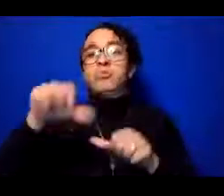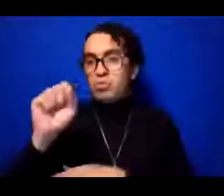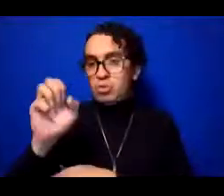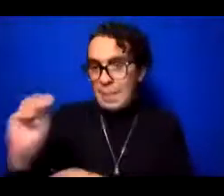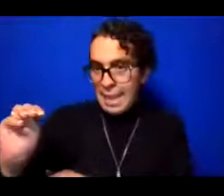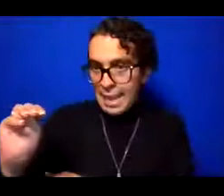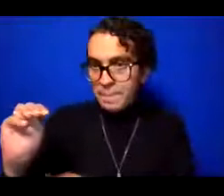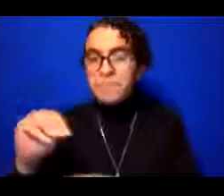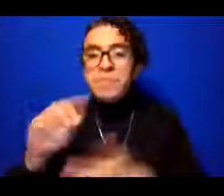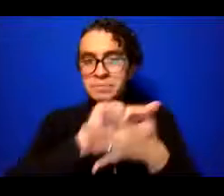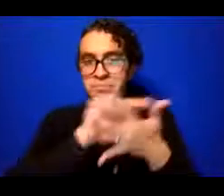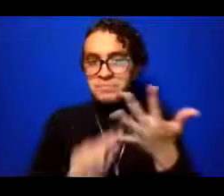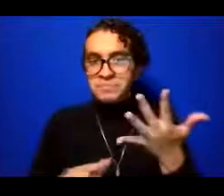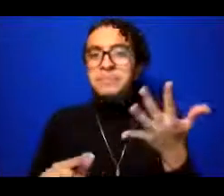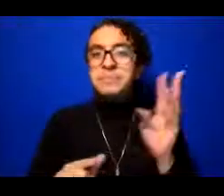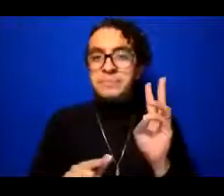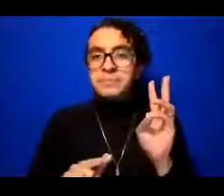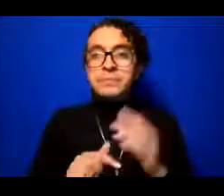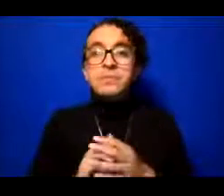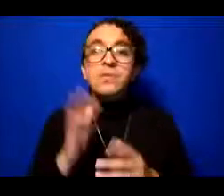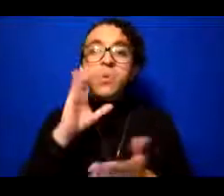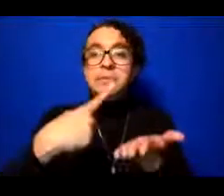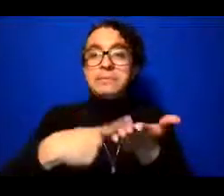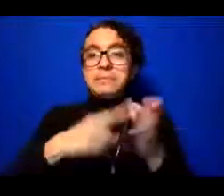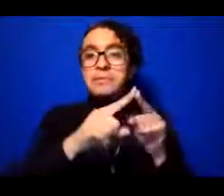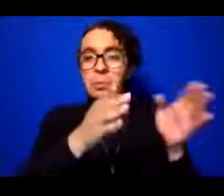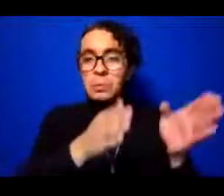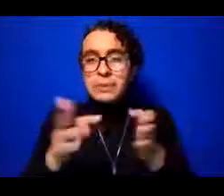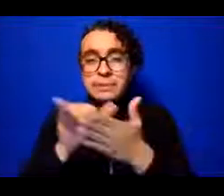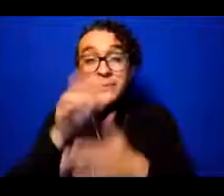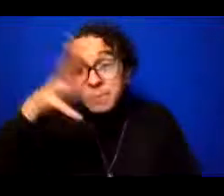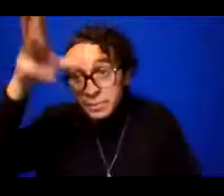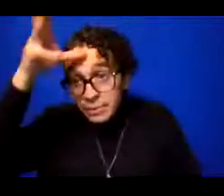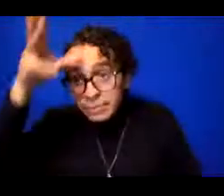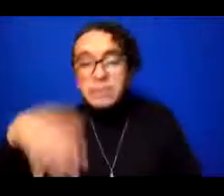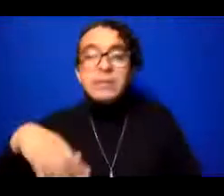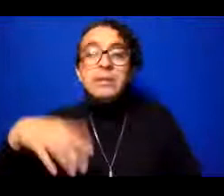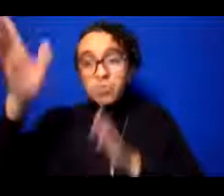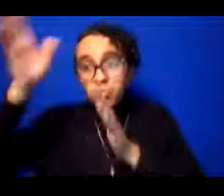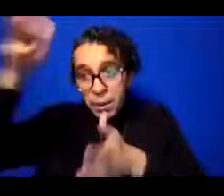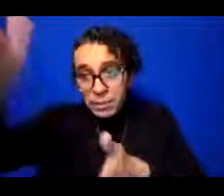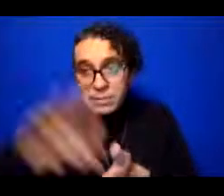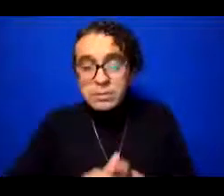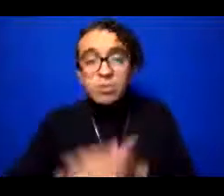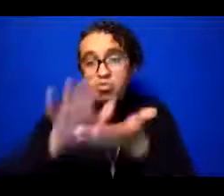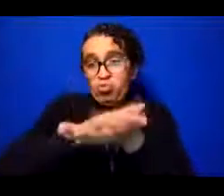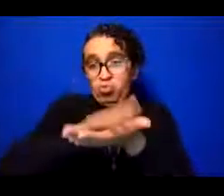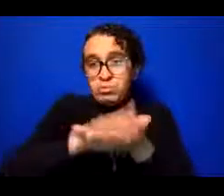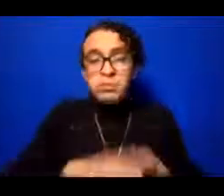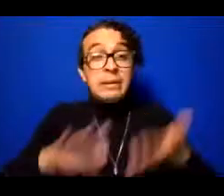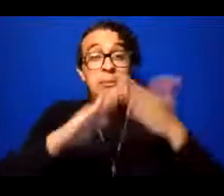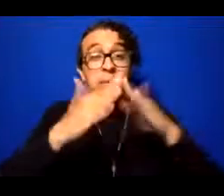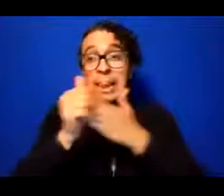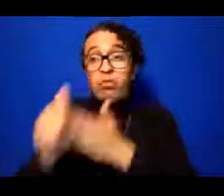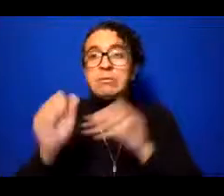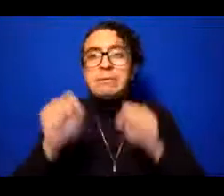We're also going to discuss, the different ways that parents, grandparents, caregivers, schools, and community leaders can identify